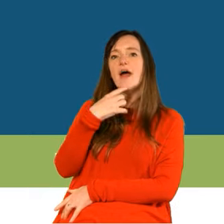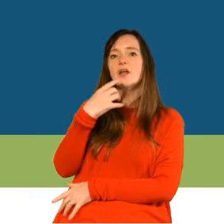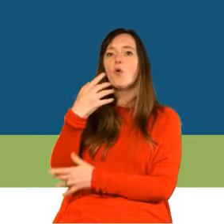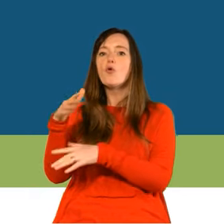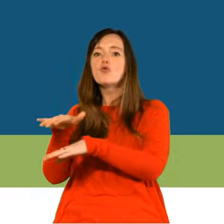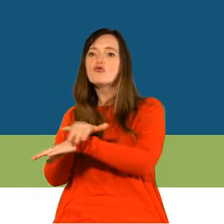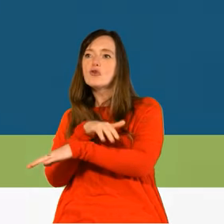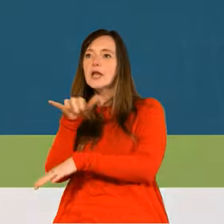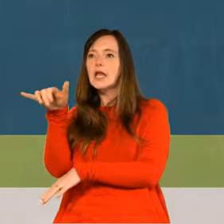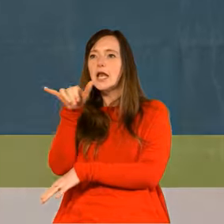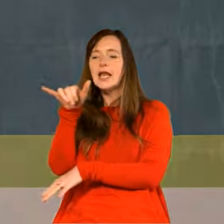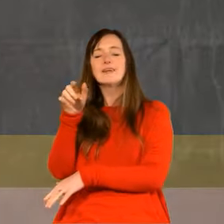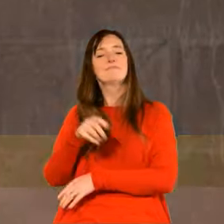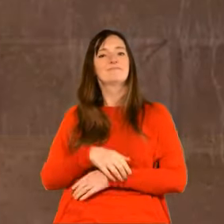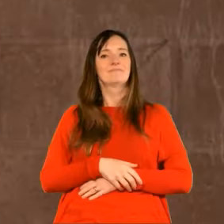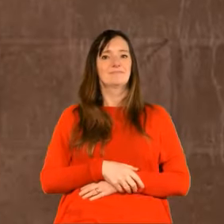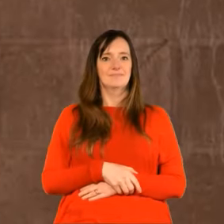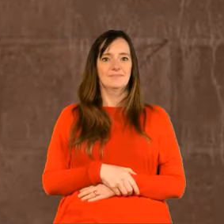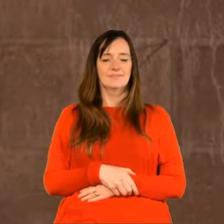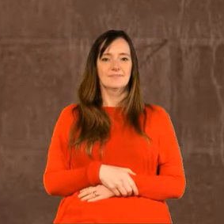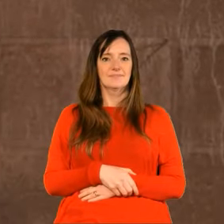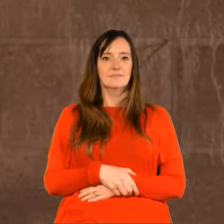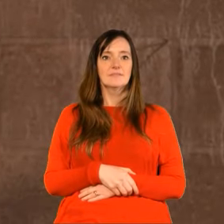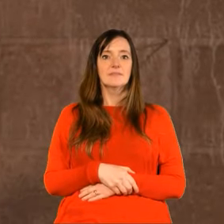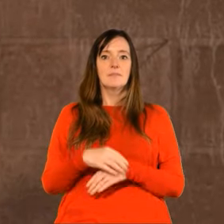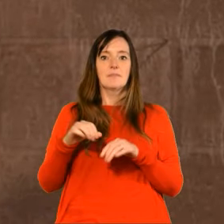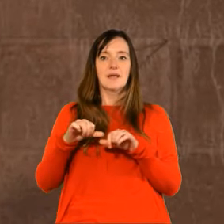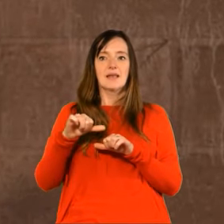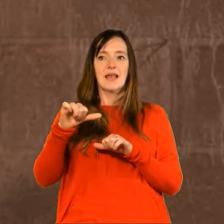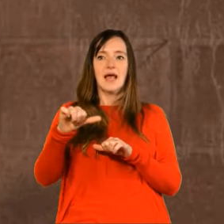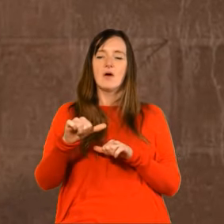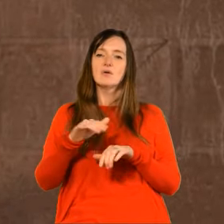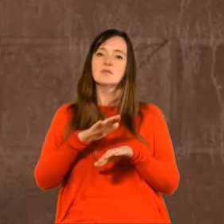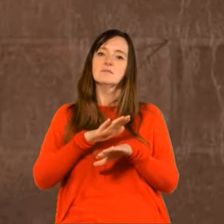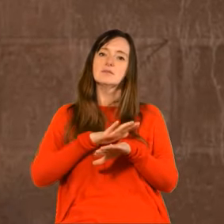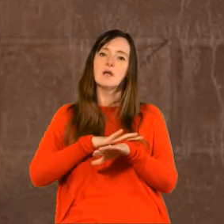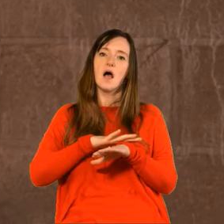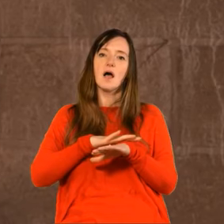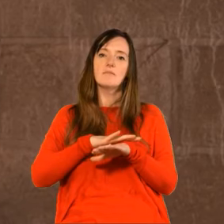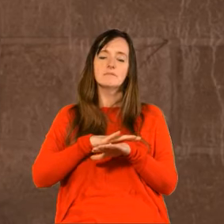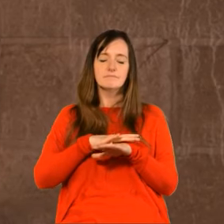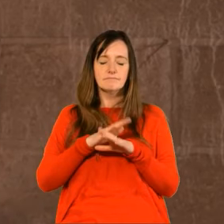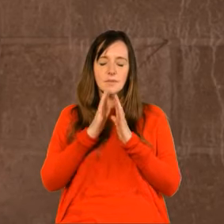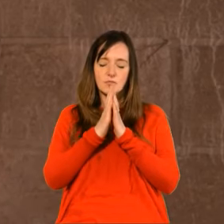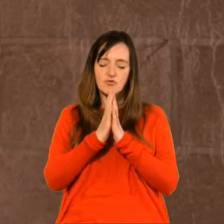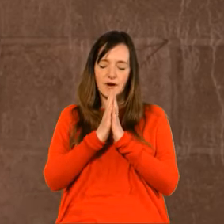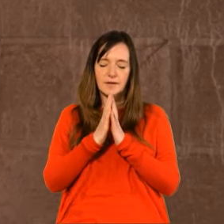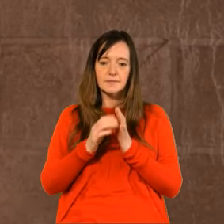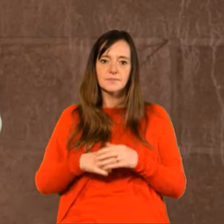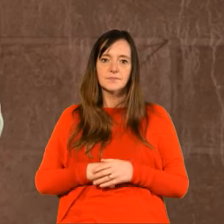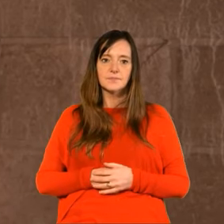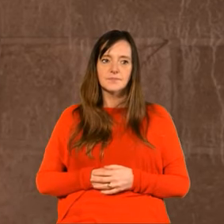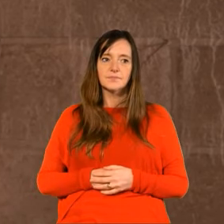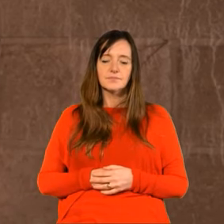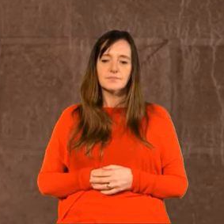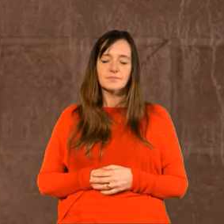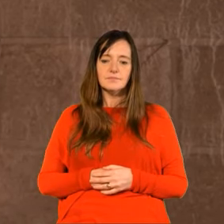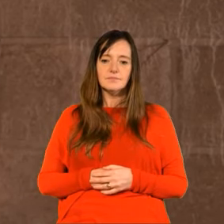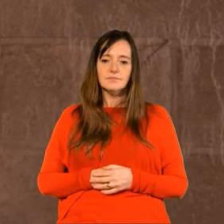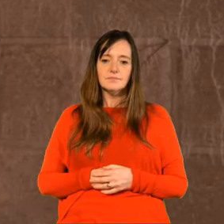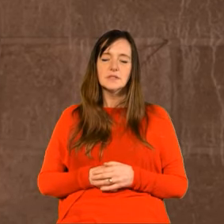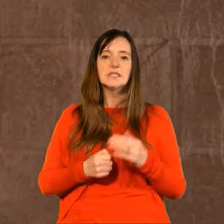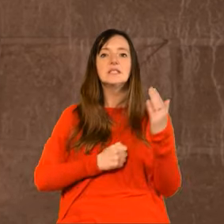right place. But now, let us just spend some time in prayer together. Some words from